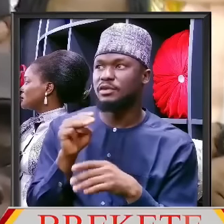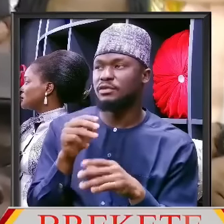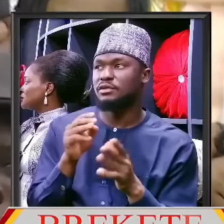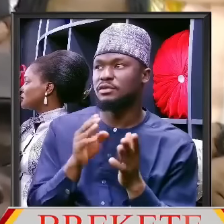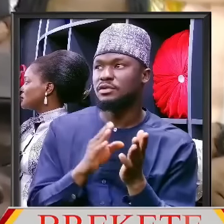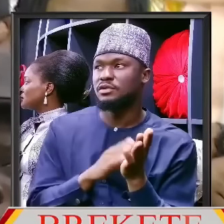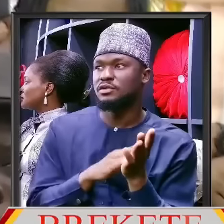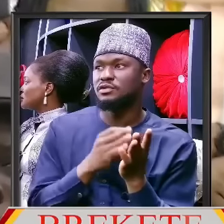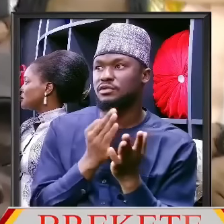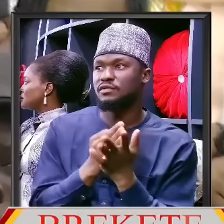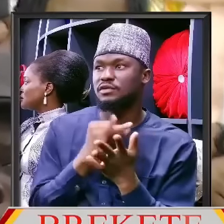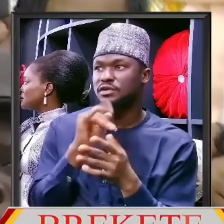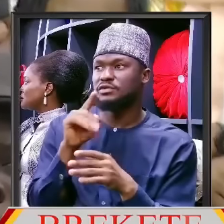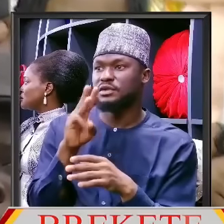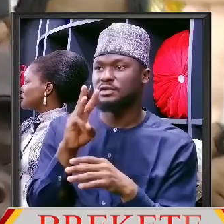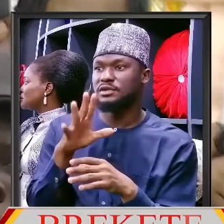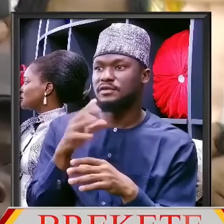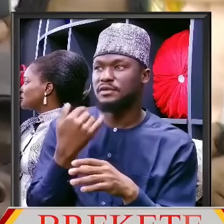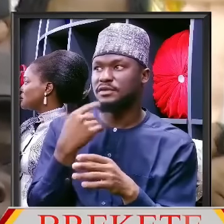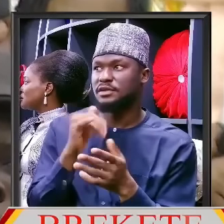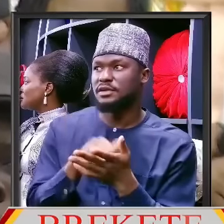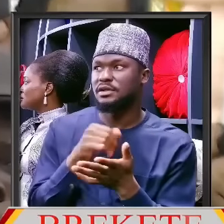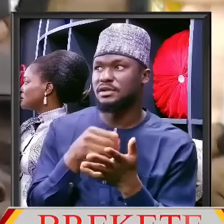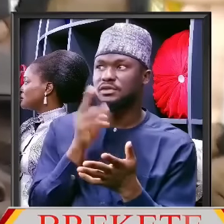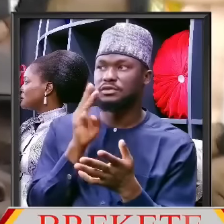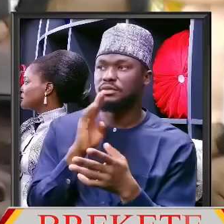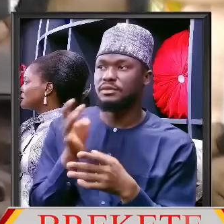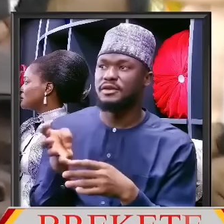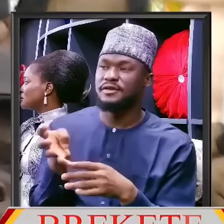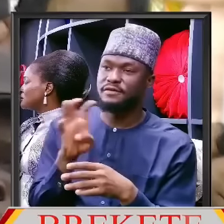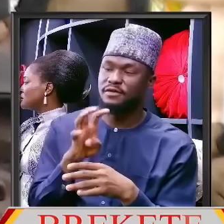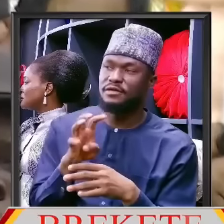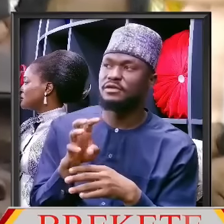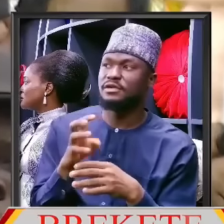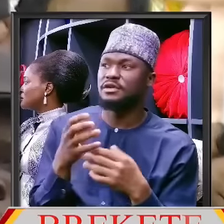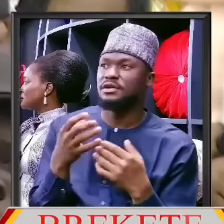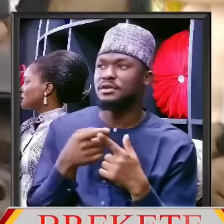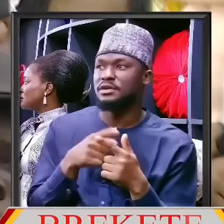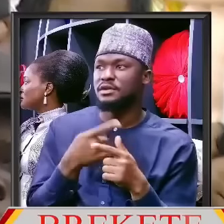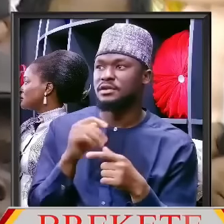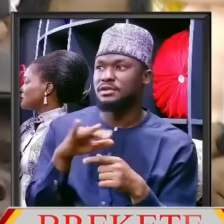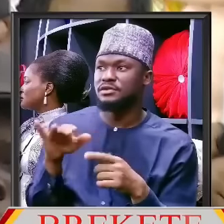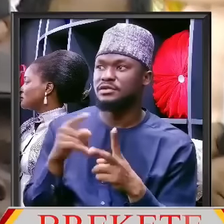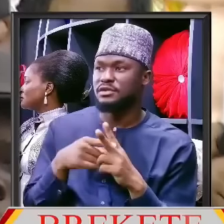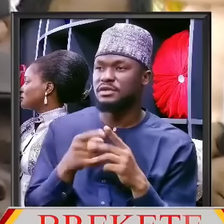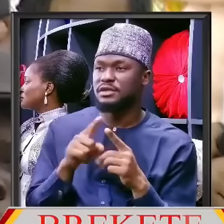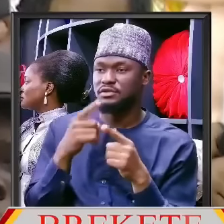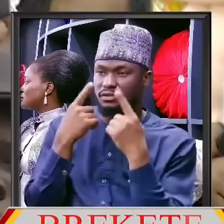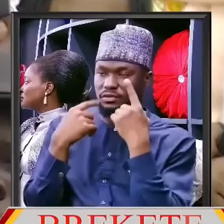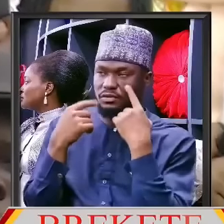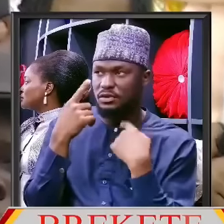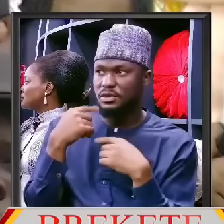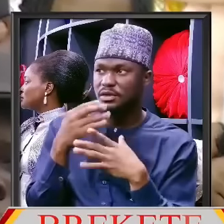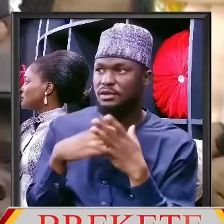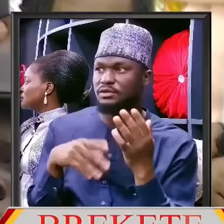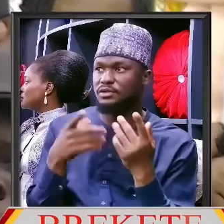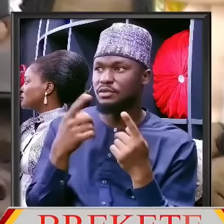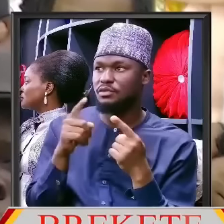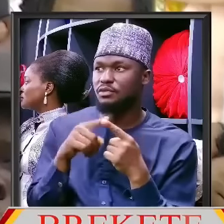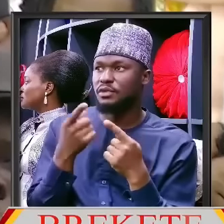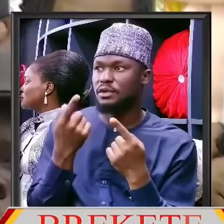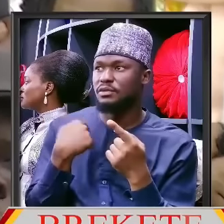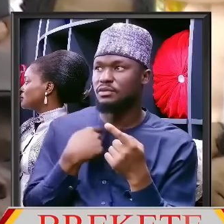used to be 165. They can't say it go be 400. So the children come they cry. Some of the children, when we come meeting, they go,